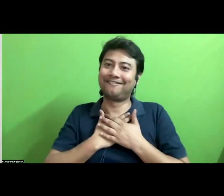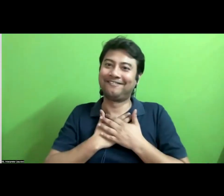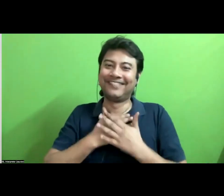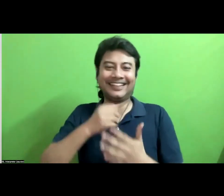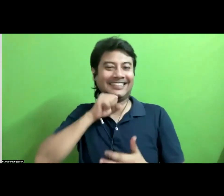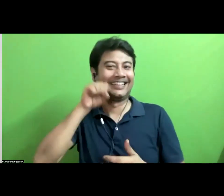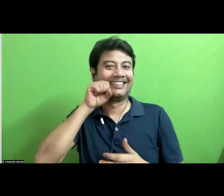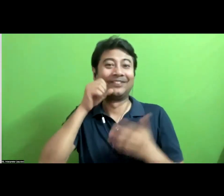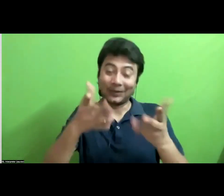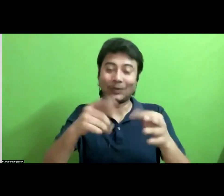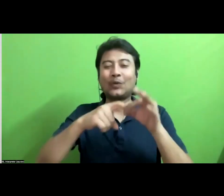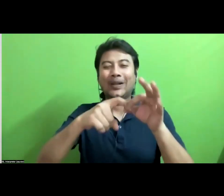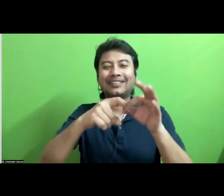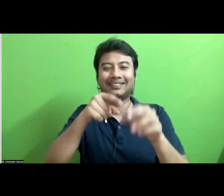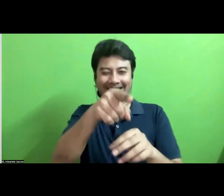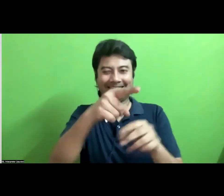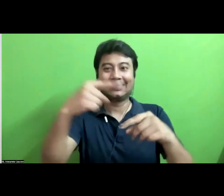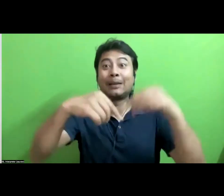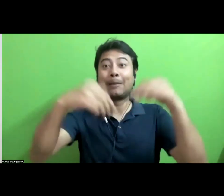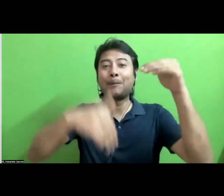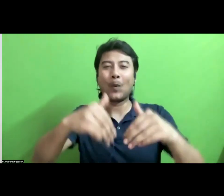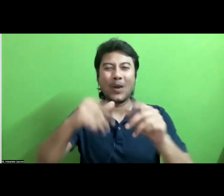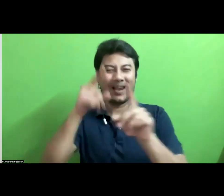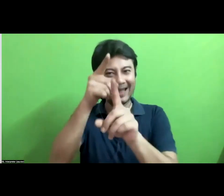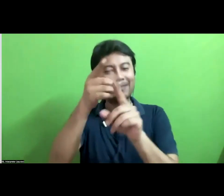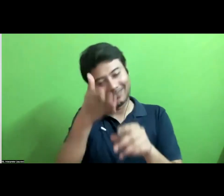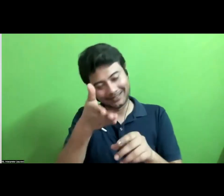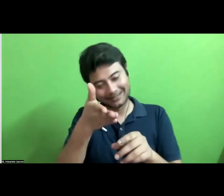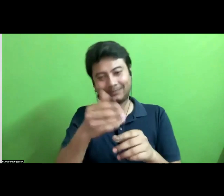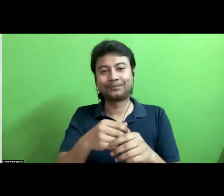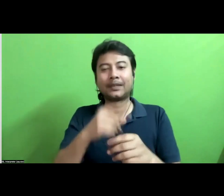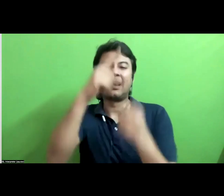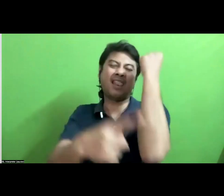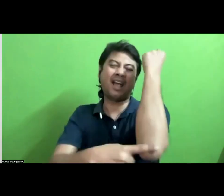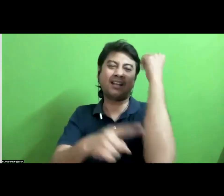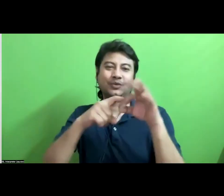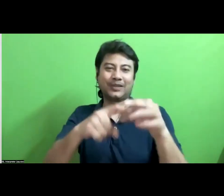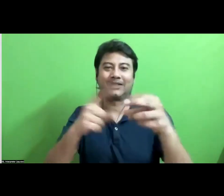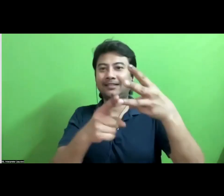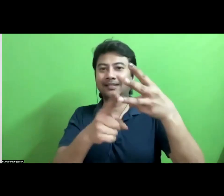the reason we're doing it. And yes, one last question. Please go ahead.